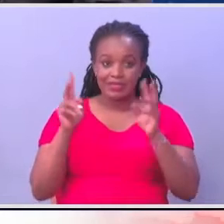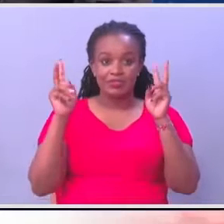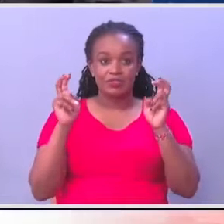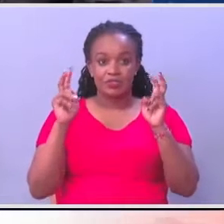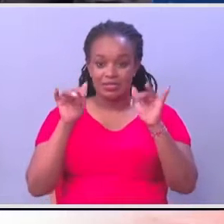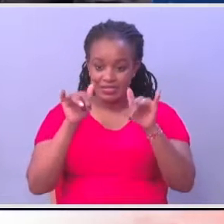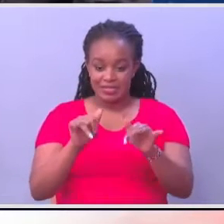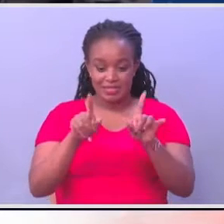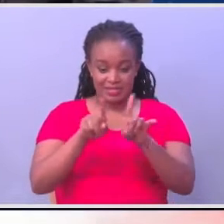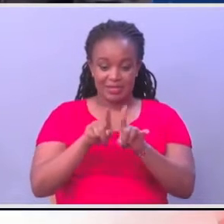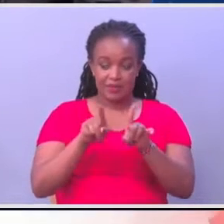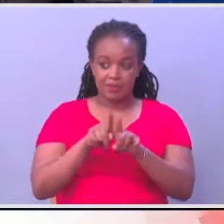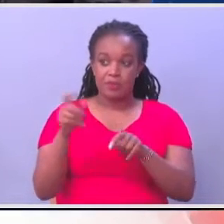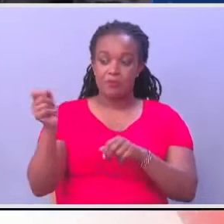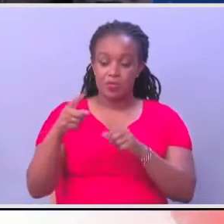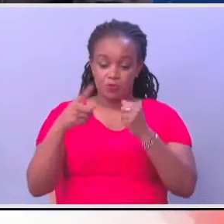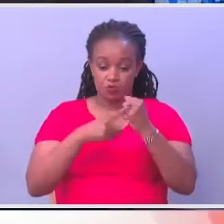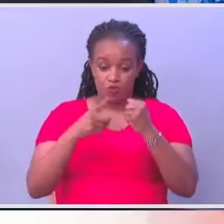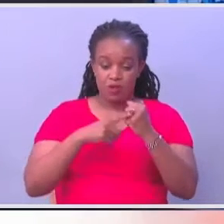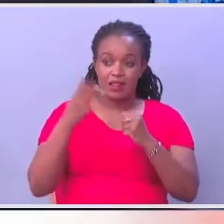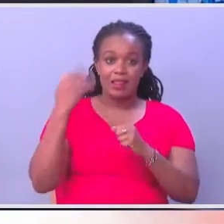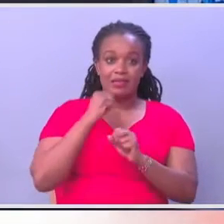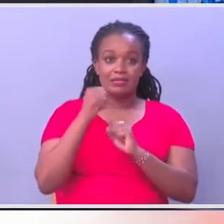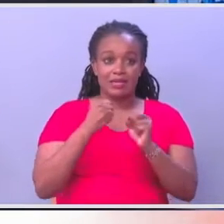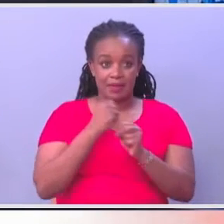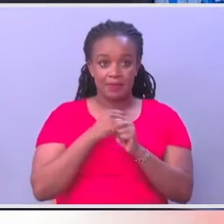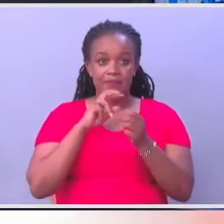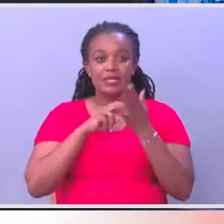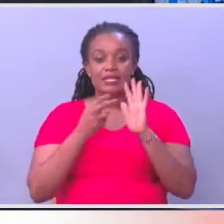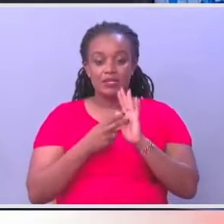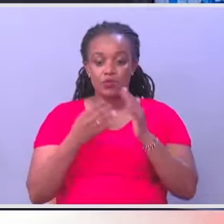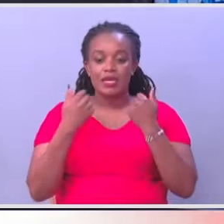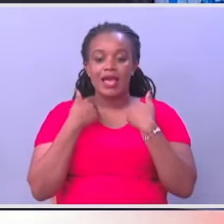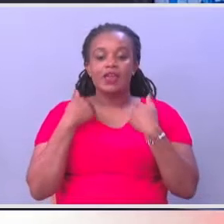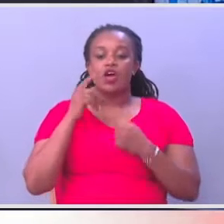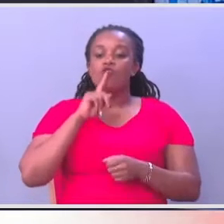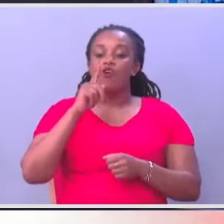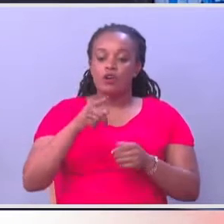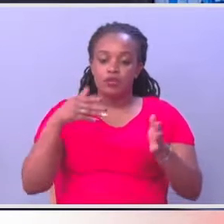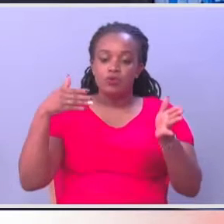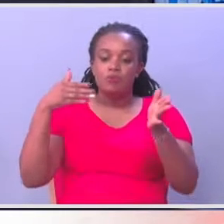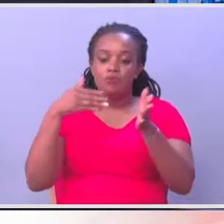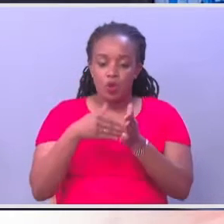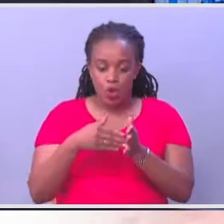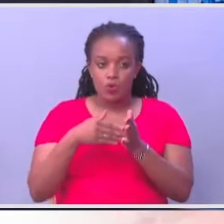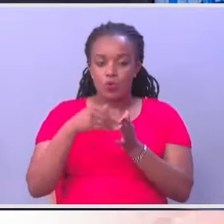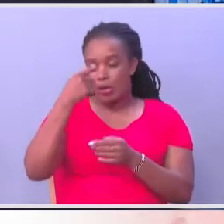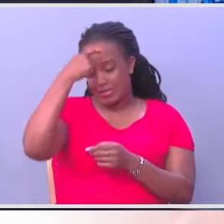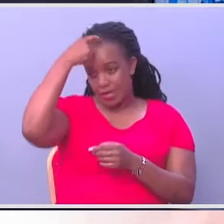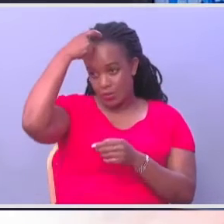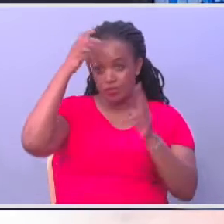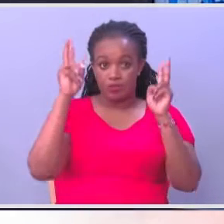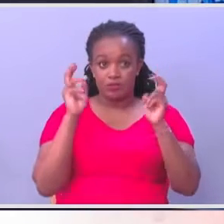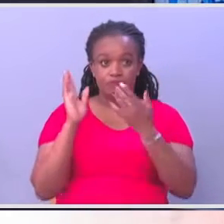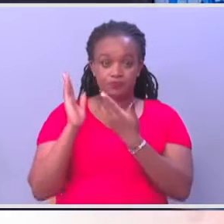June last year, yes, that means there was a conservatory order reinstating Moses Wetangula as the party leader. And that is where the matters are. So